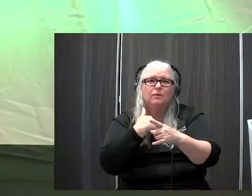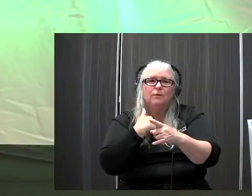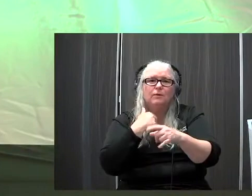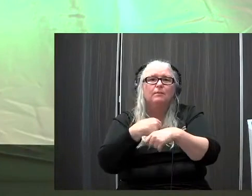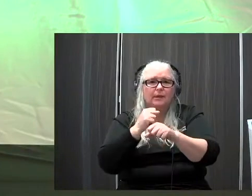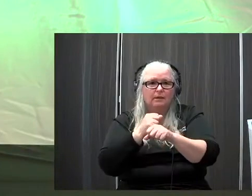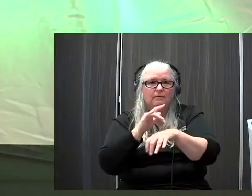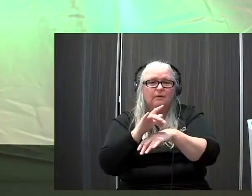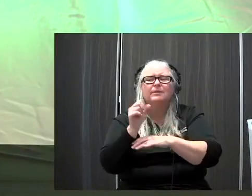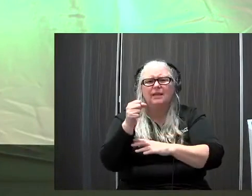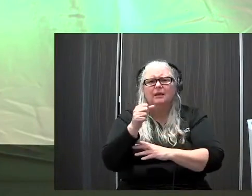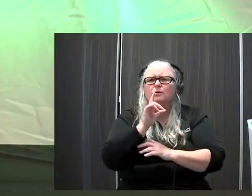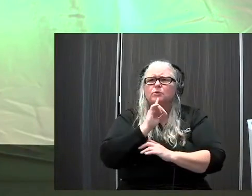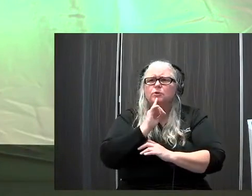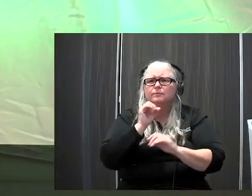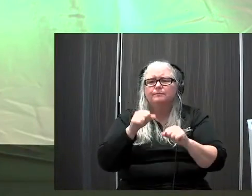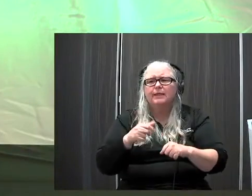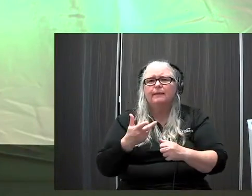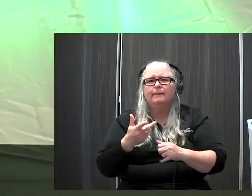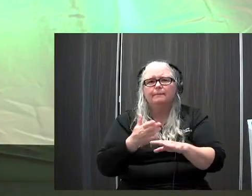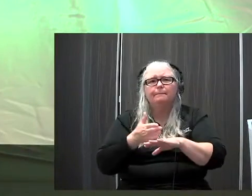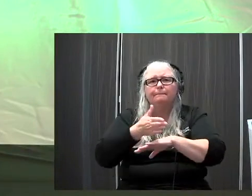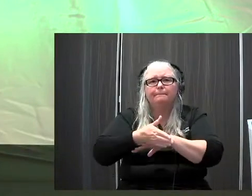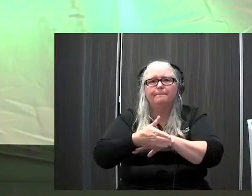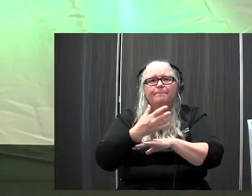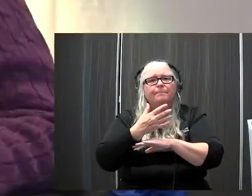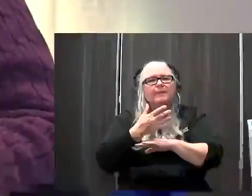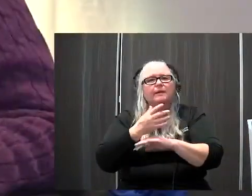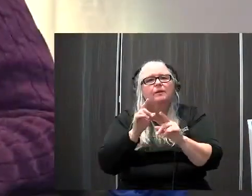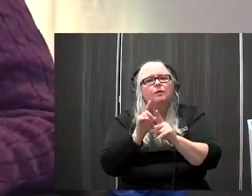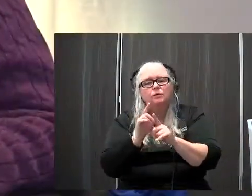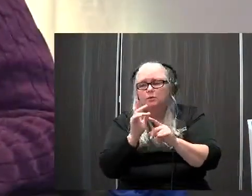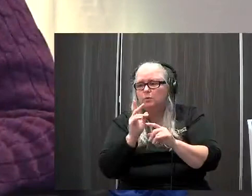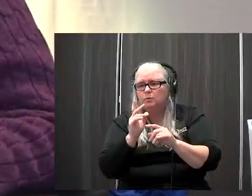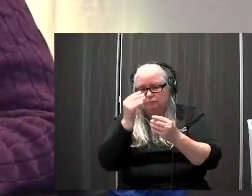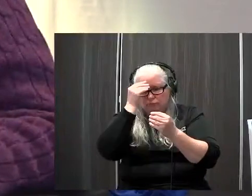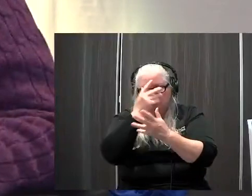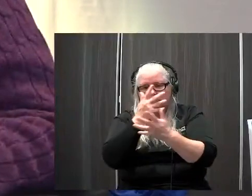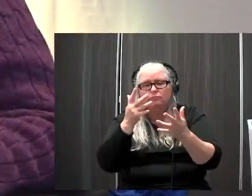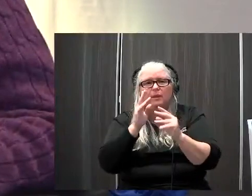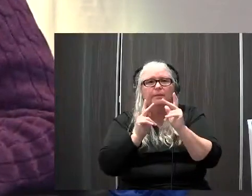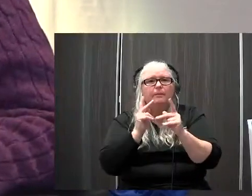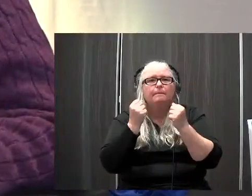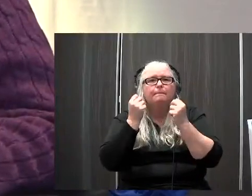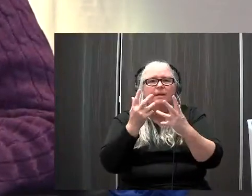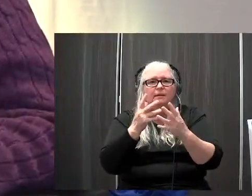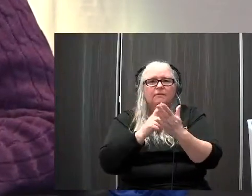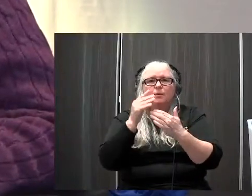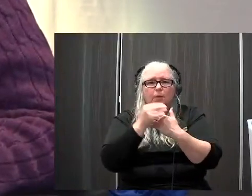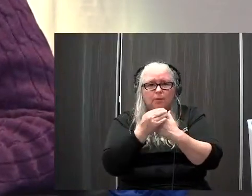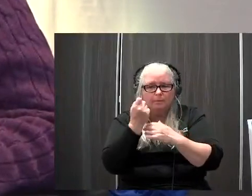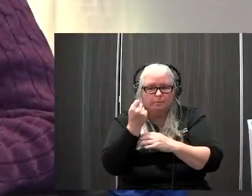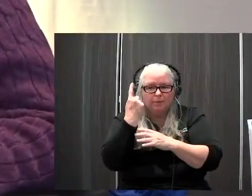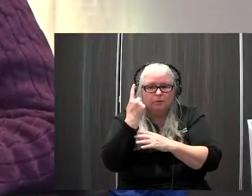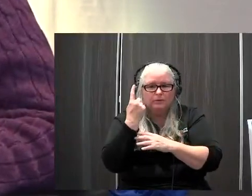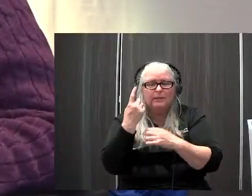them? we can try to get that on a resource list afterwards. And I guess I'd also just reassure people that many of the programs really do understand charge. And